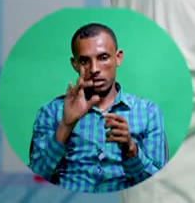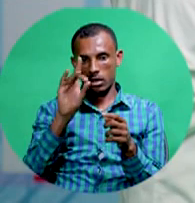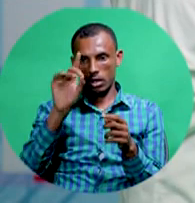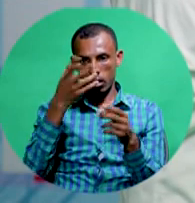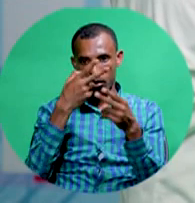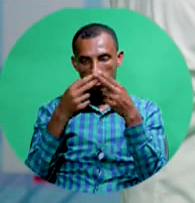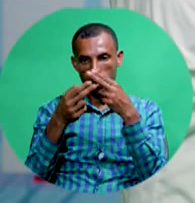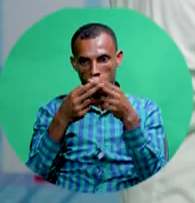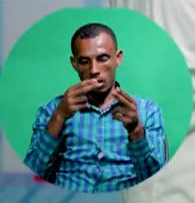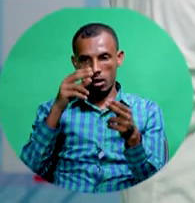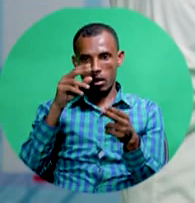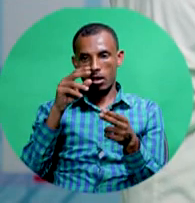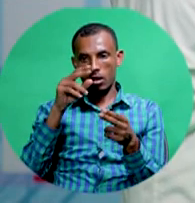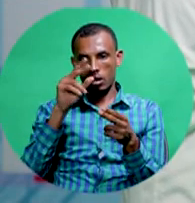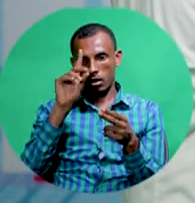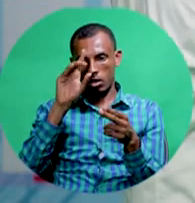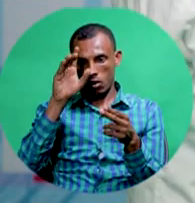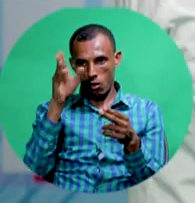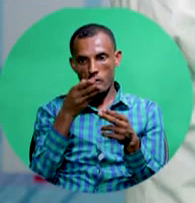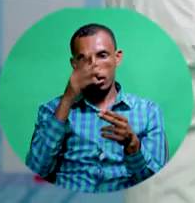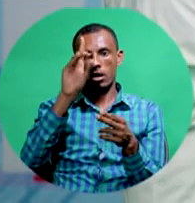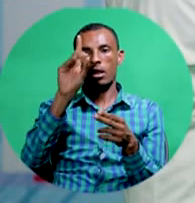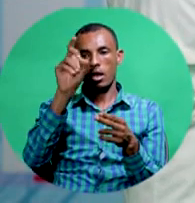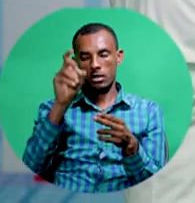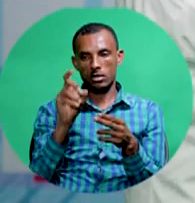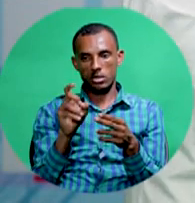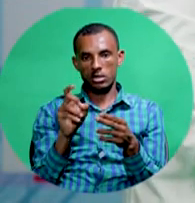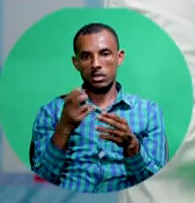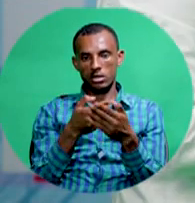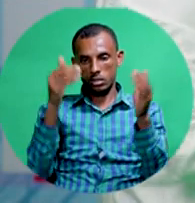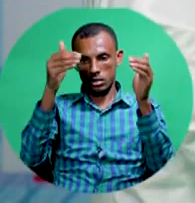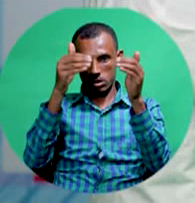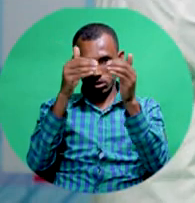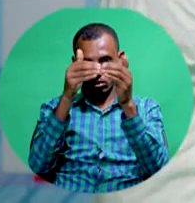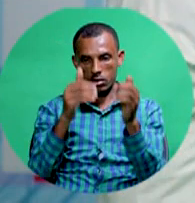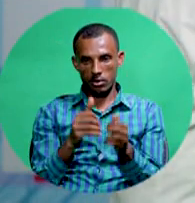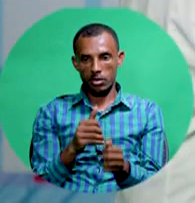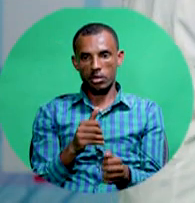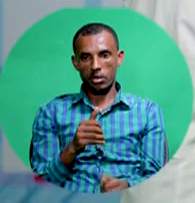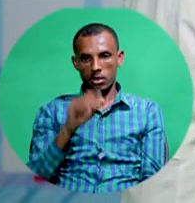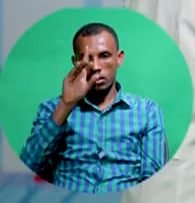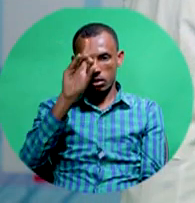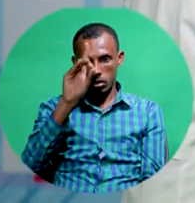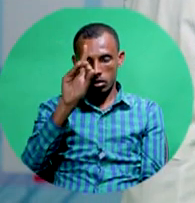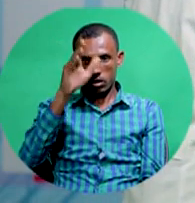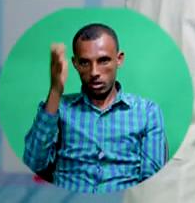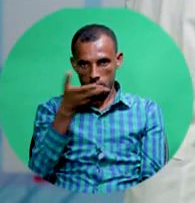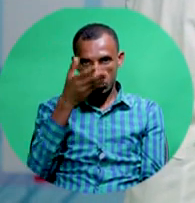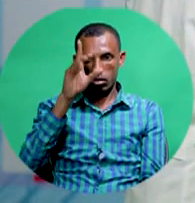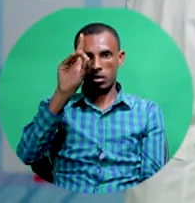d by dx of function u, this equal to d